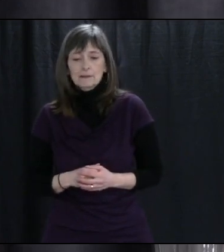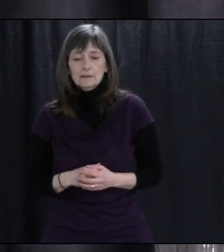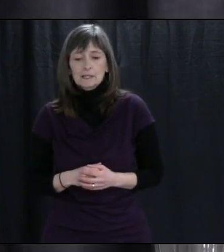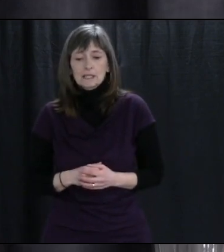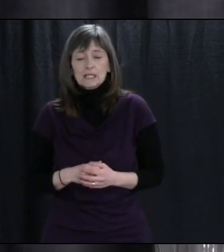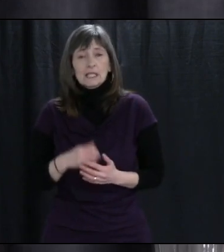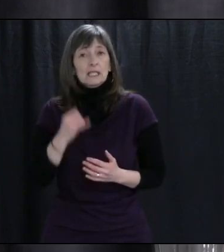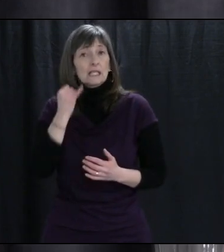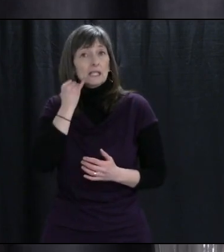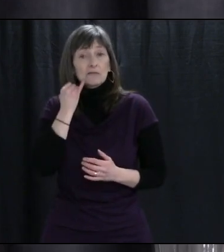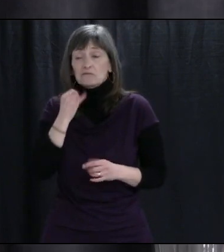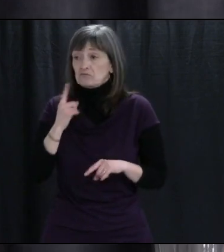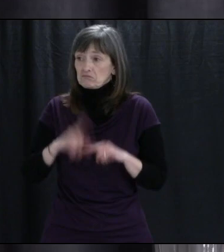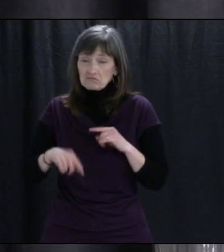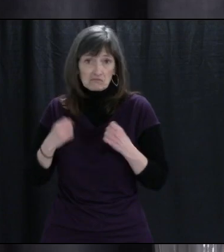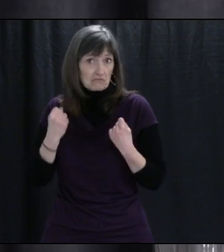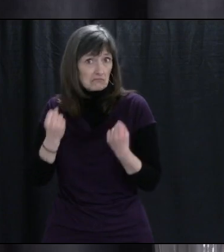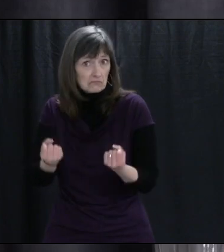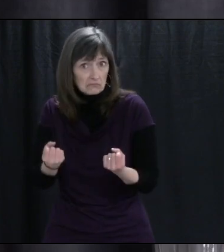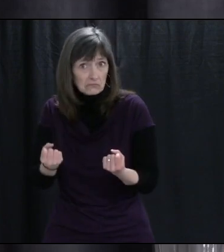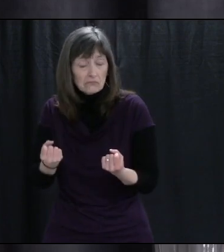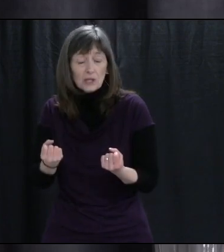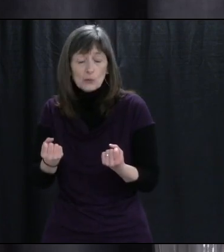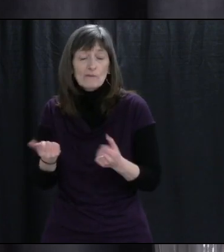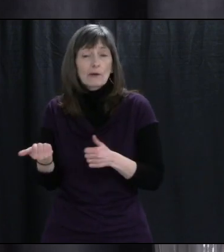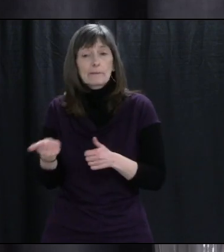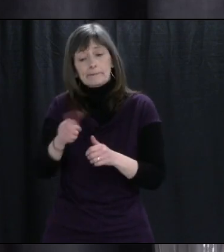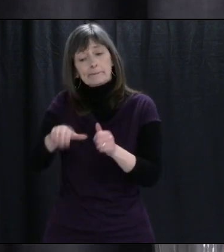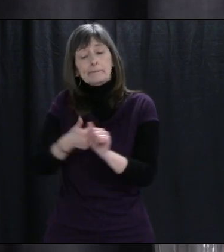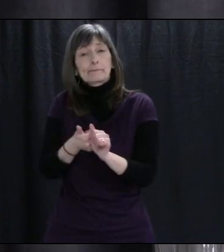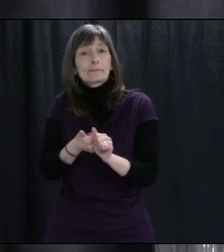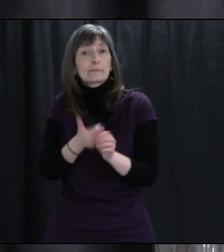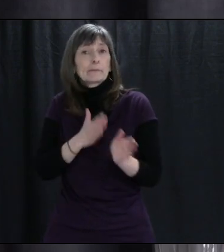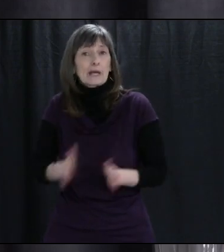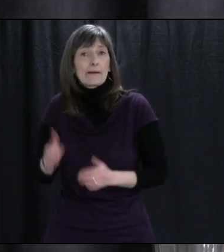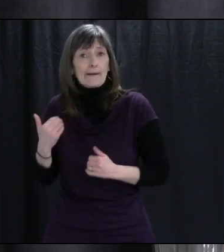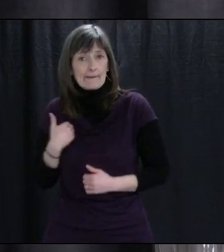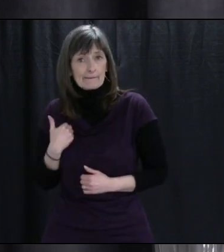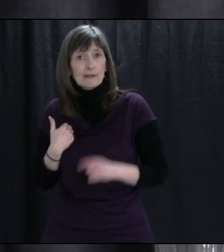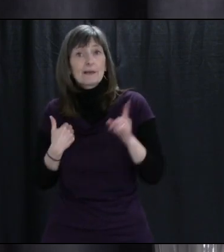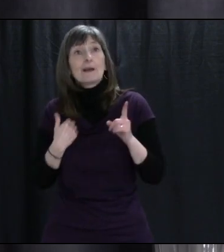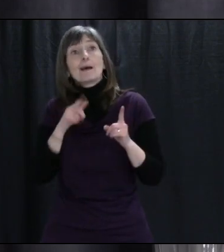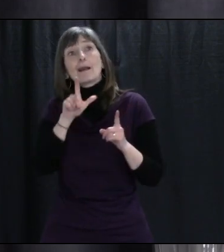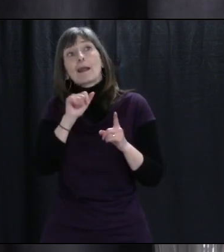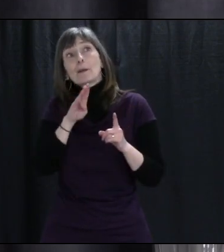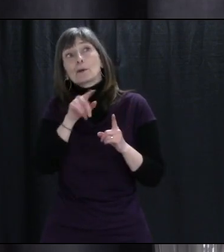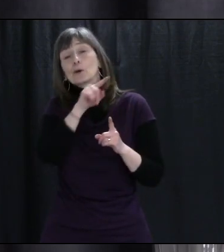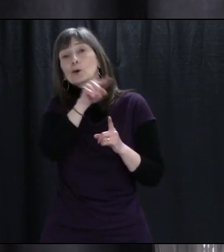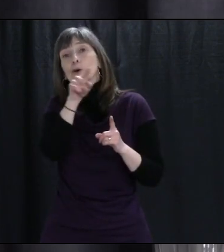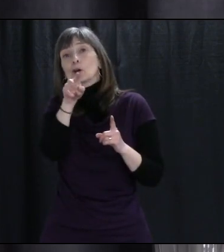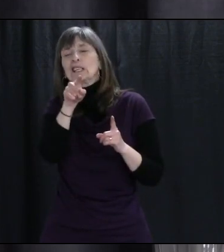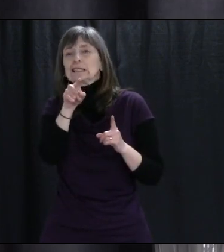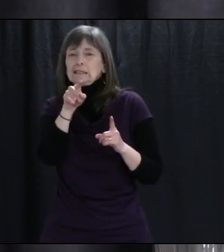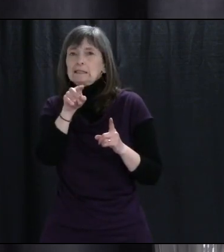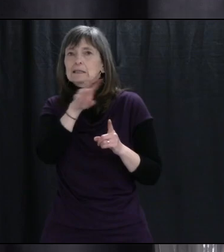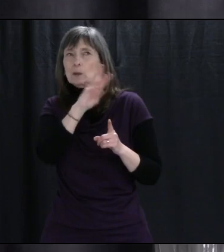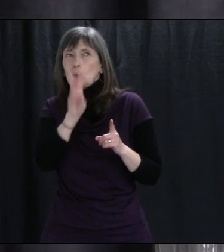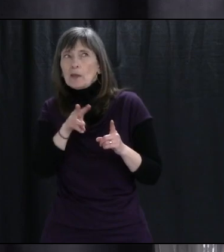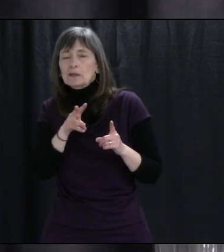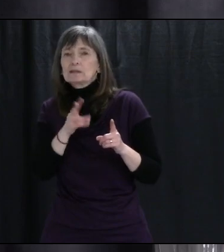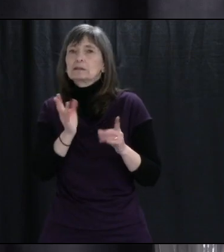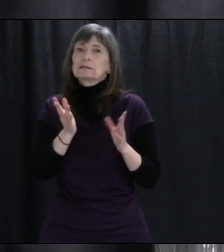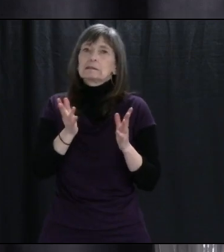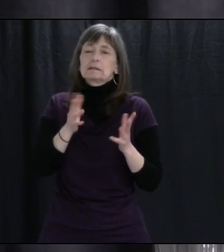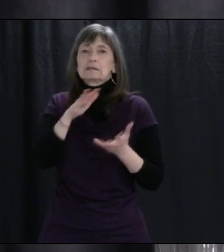who cannot drive, and we have in Labrador, cognizant of their weather, settle